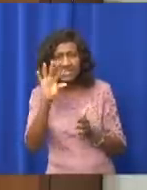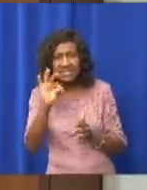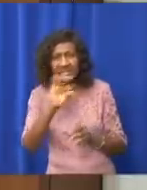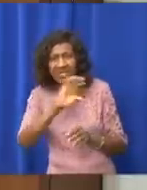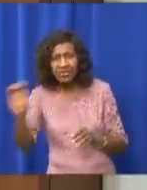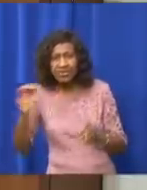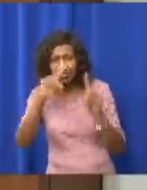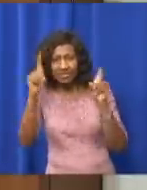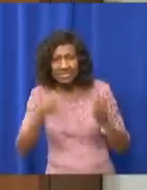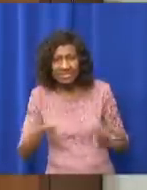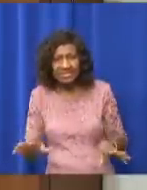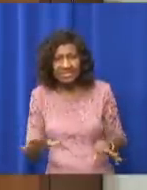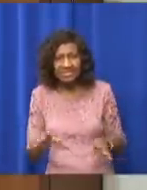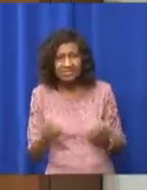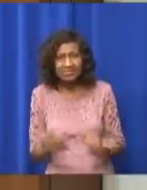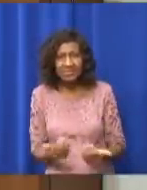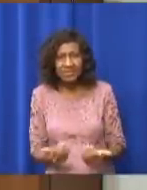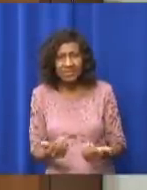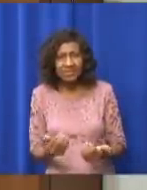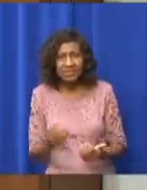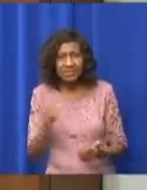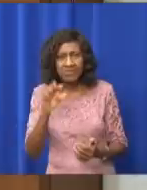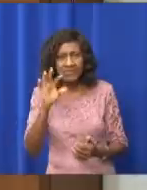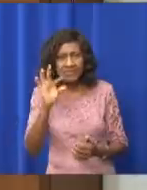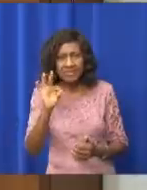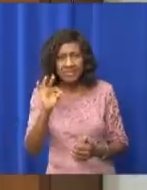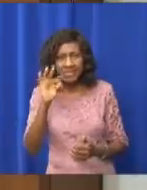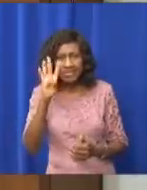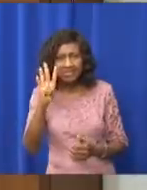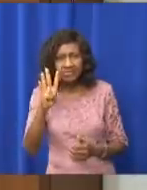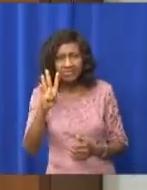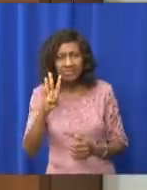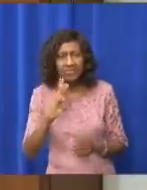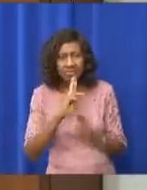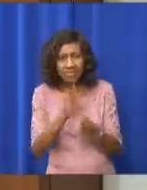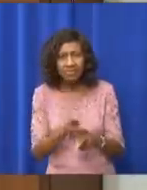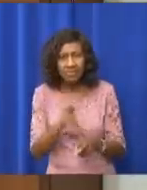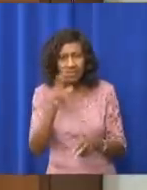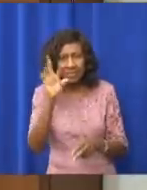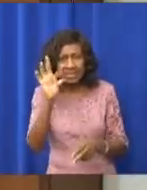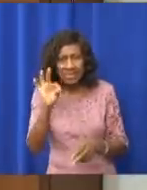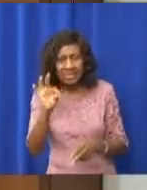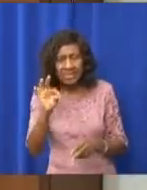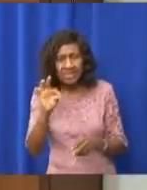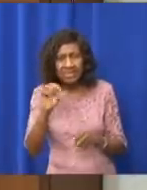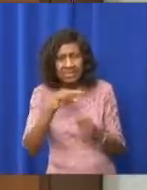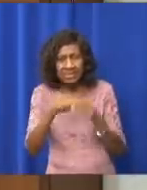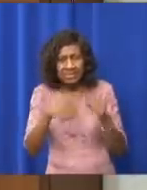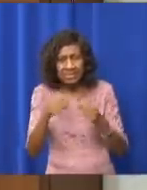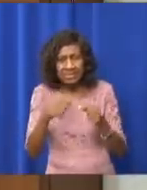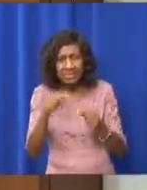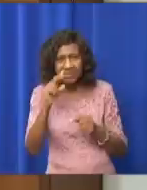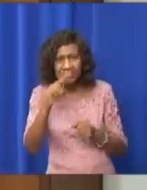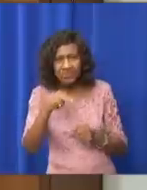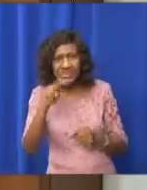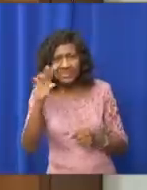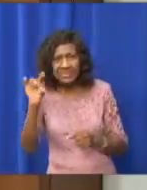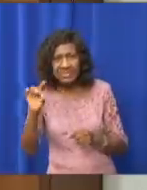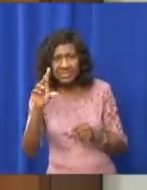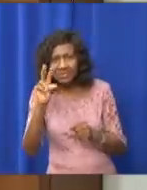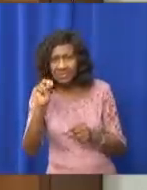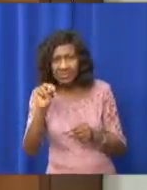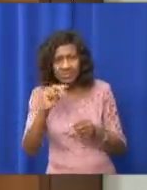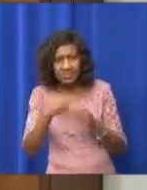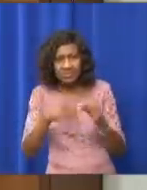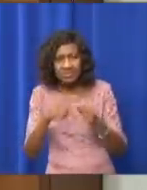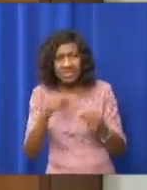total positive of 94 reported so far to date, 9 symptomatic, 28 asymptomatic, 2 admitted